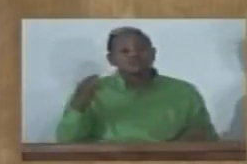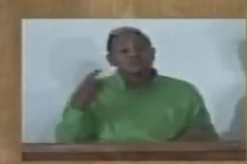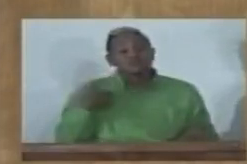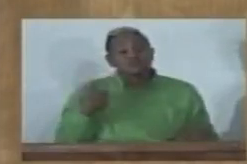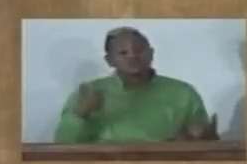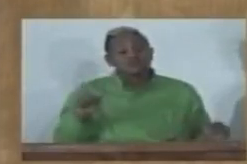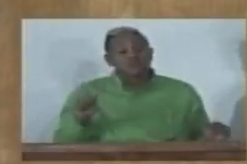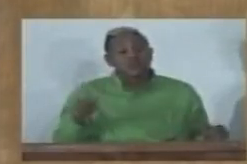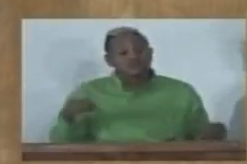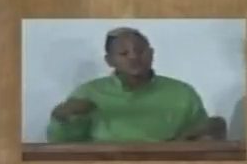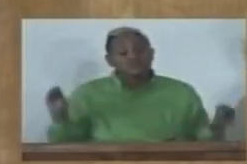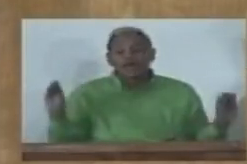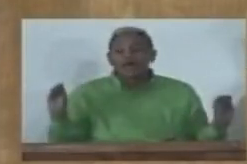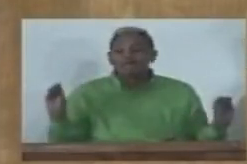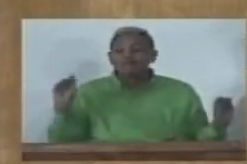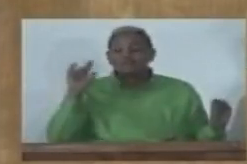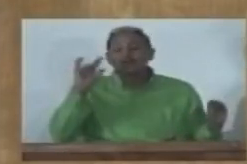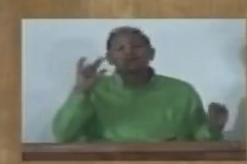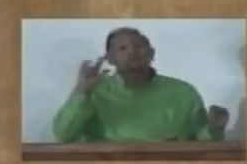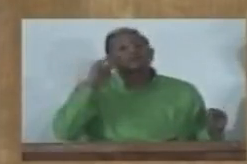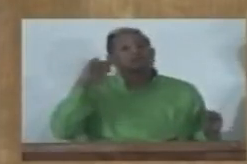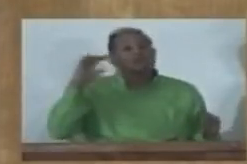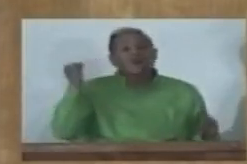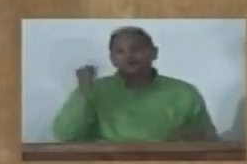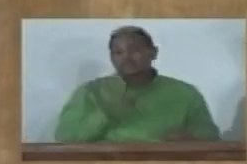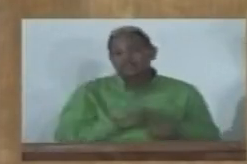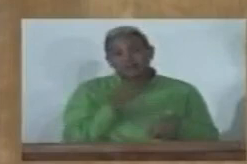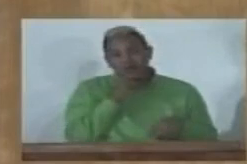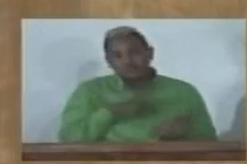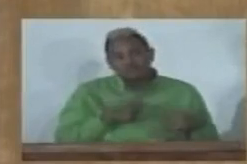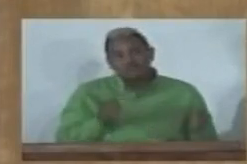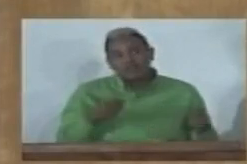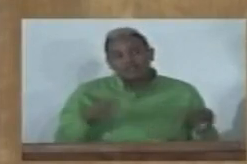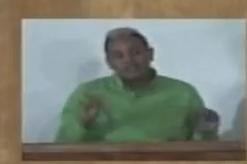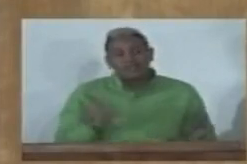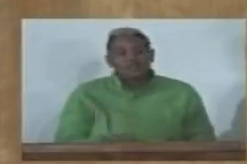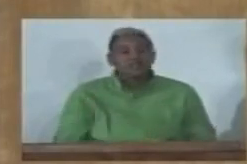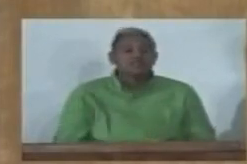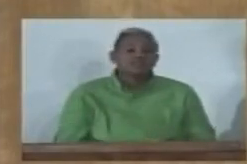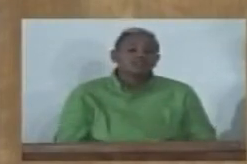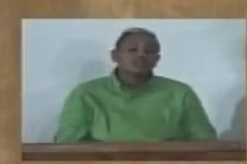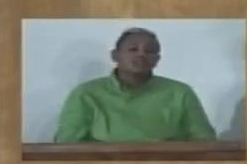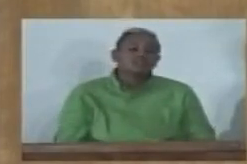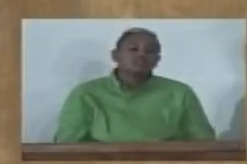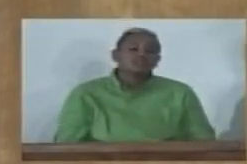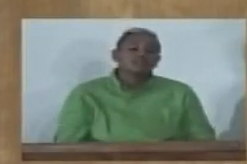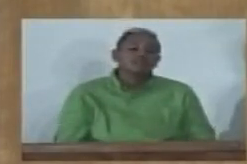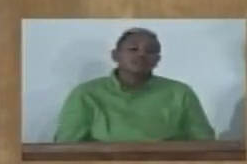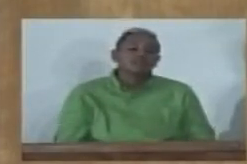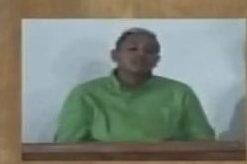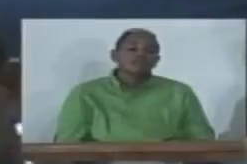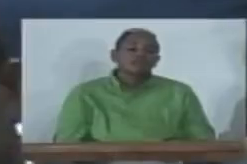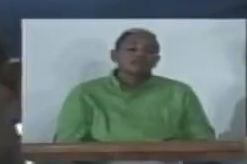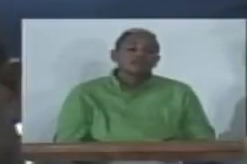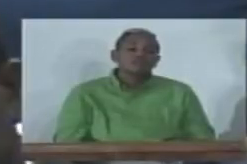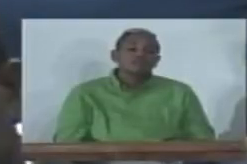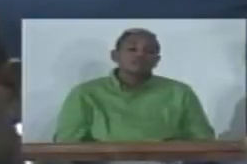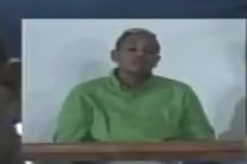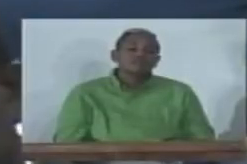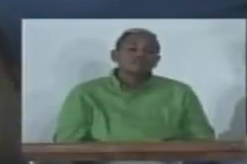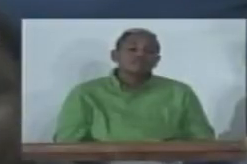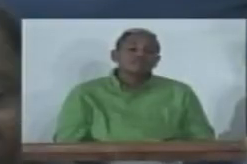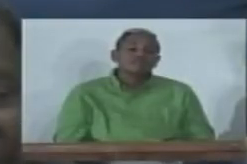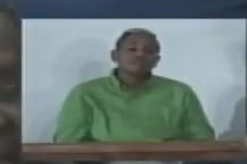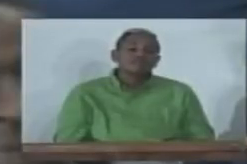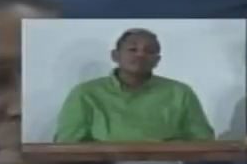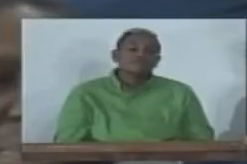trying to divest Norman Manley. And that brings me, Mr. President,